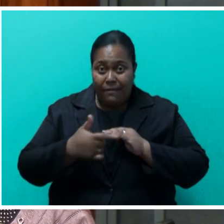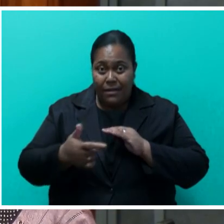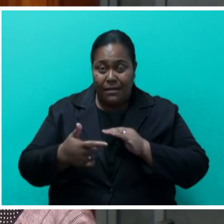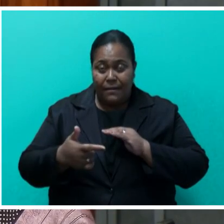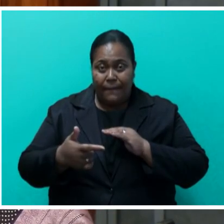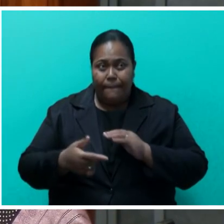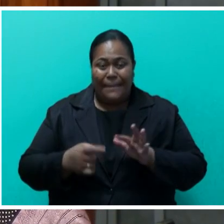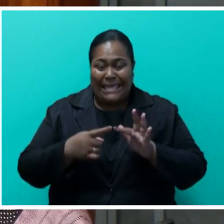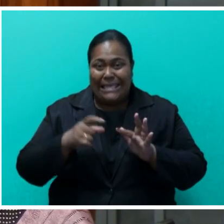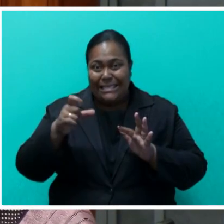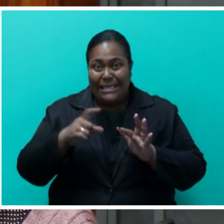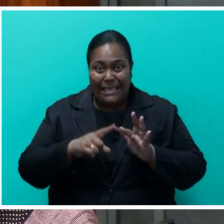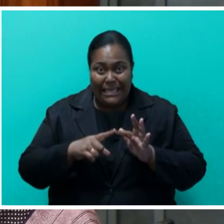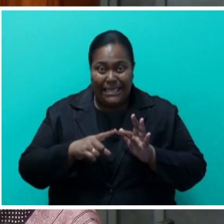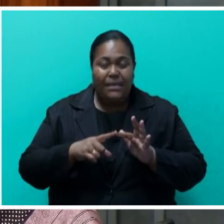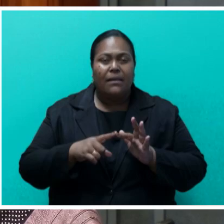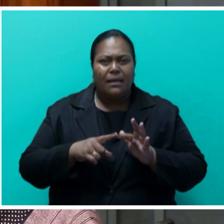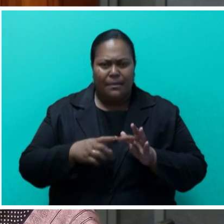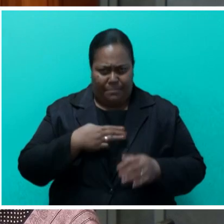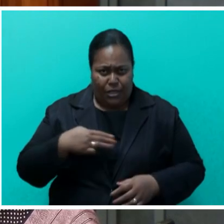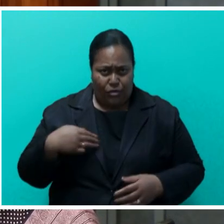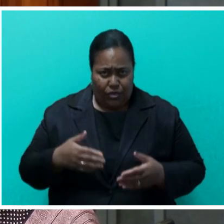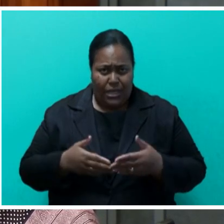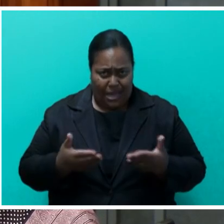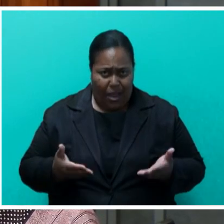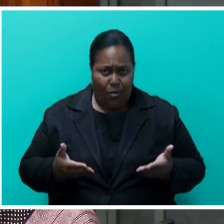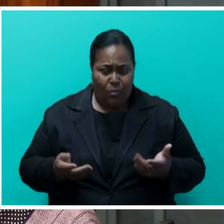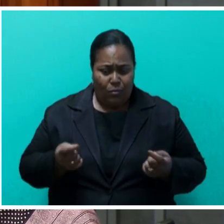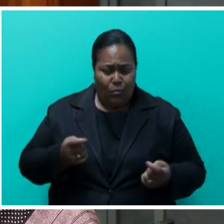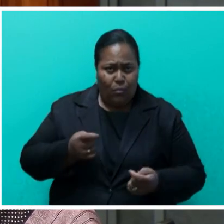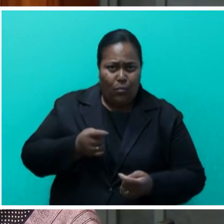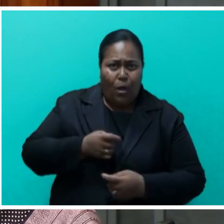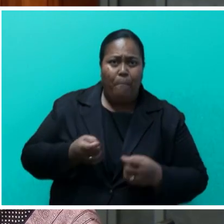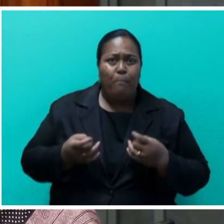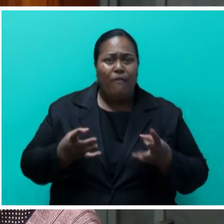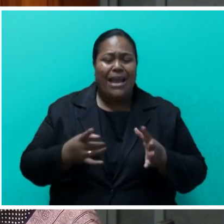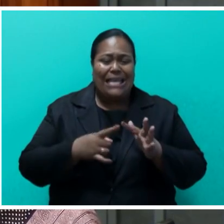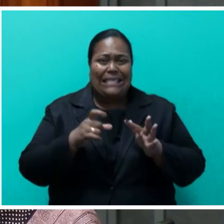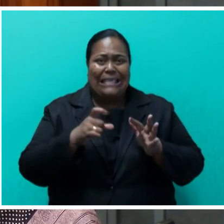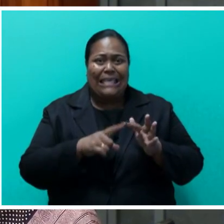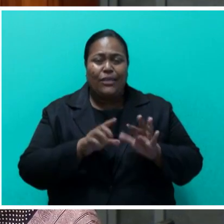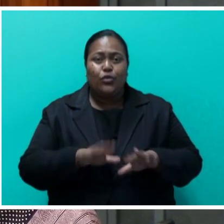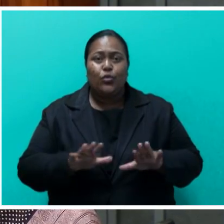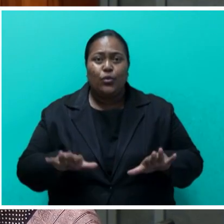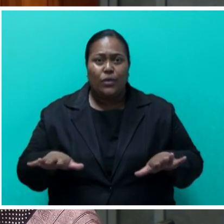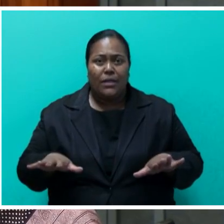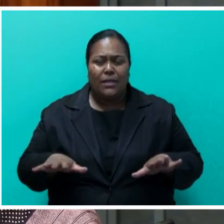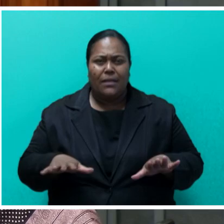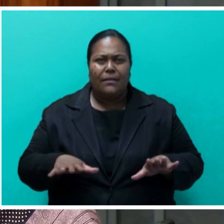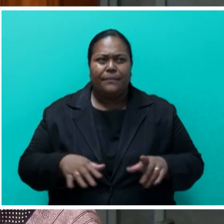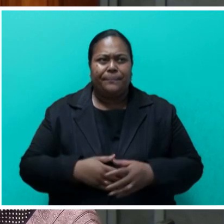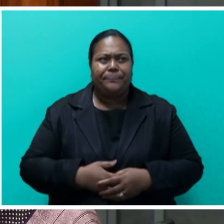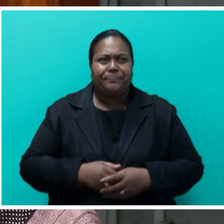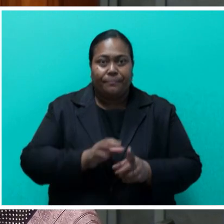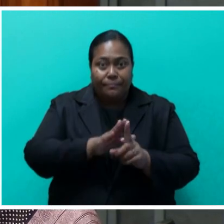the ministry has taken proactive measures to provide ECE children with a stimulating